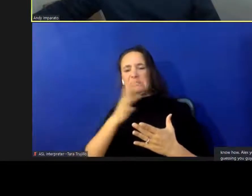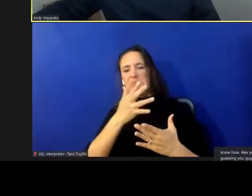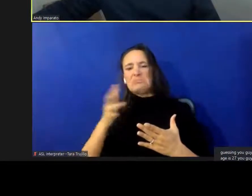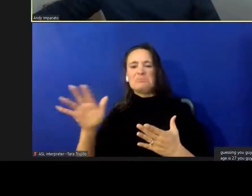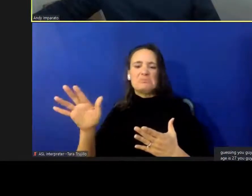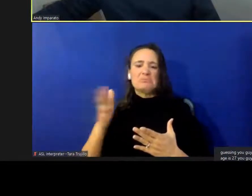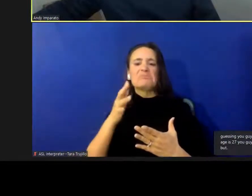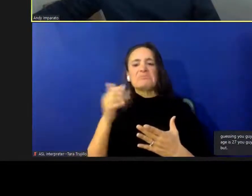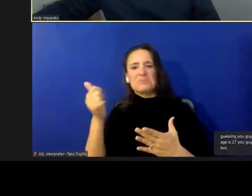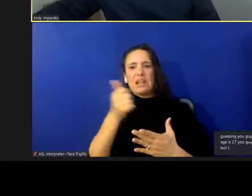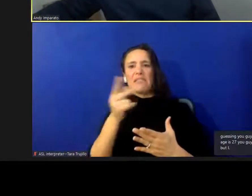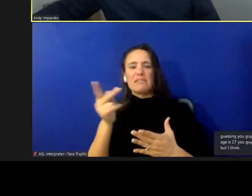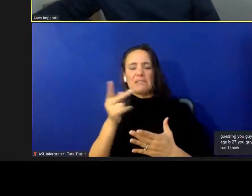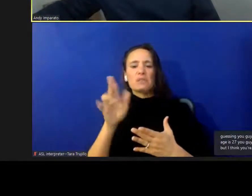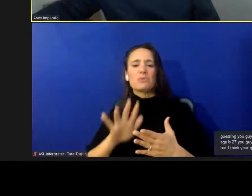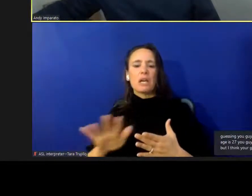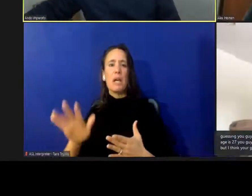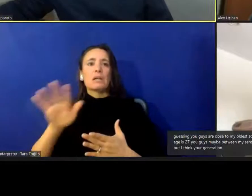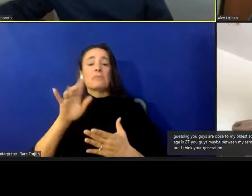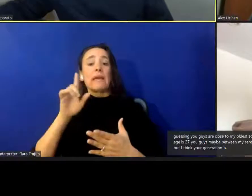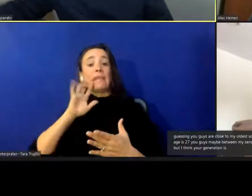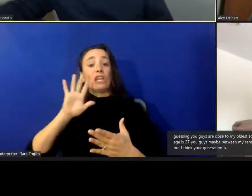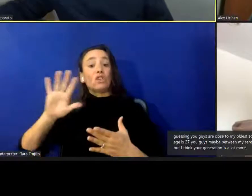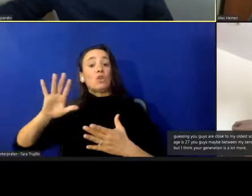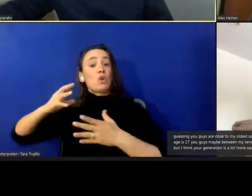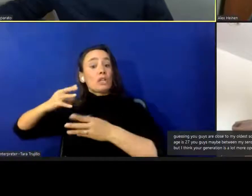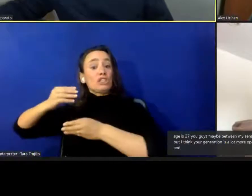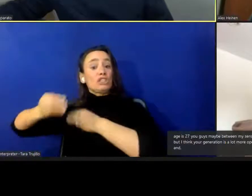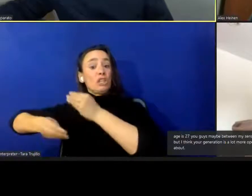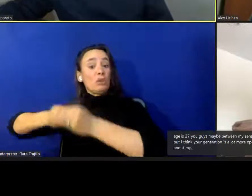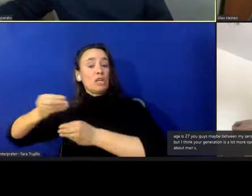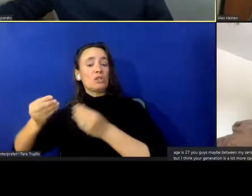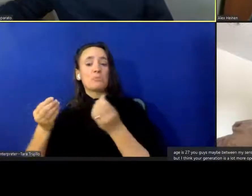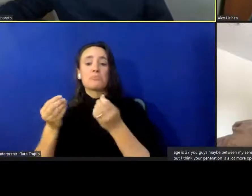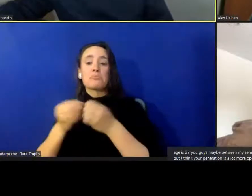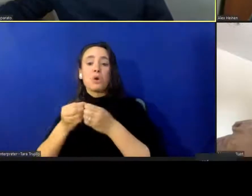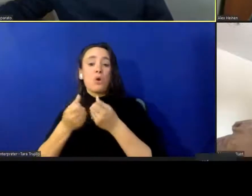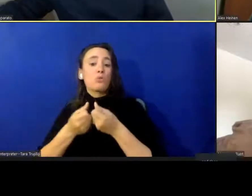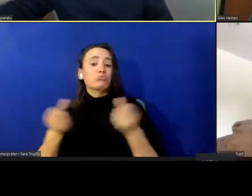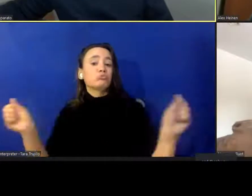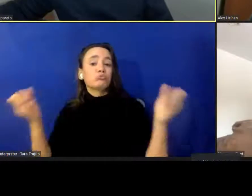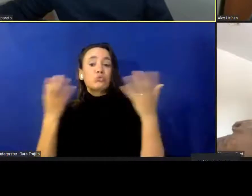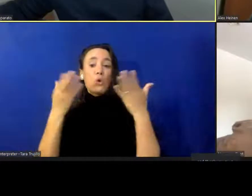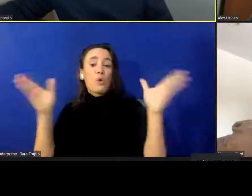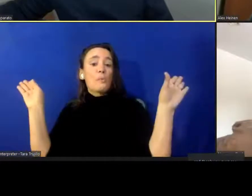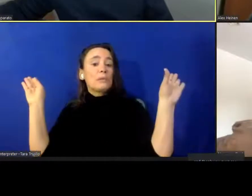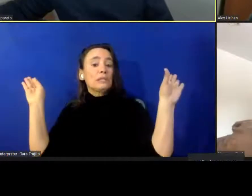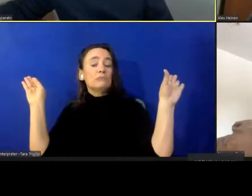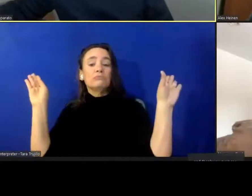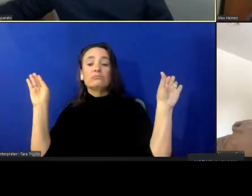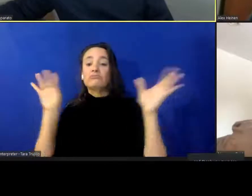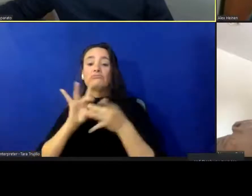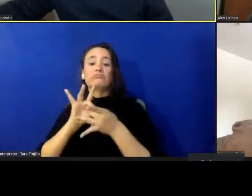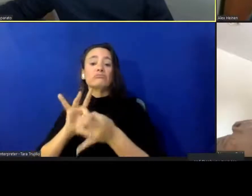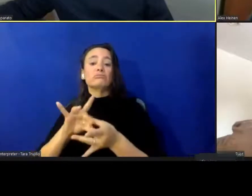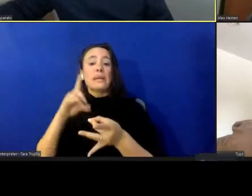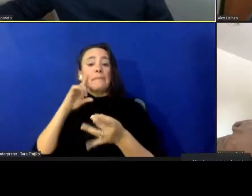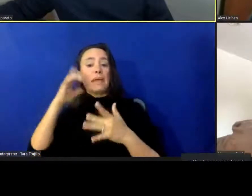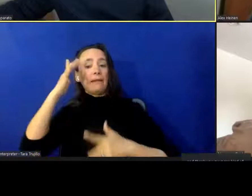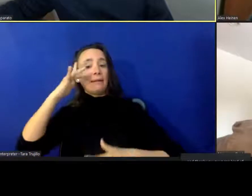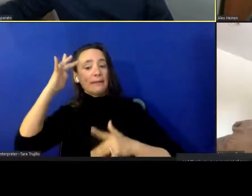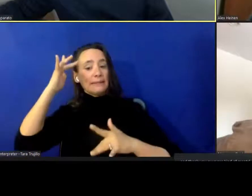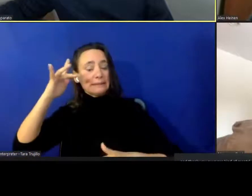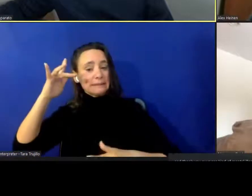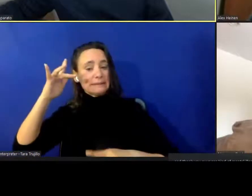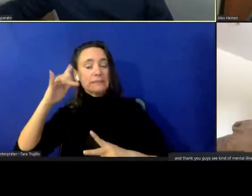but I think your generation is a lot more open about mental illness. I think you guys see kind of